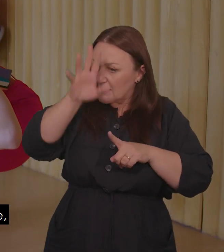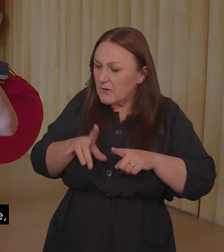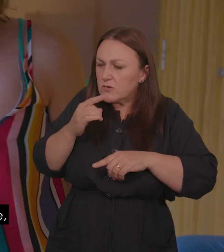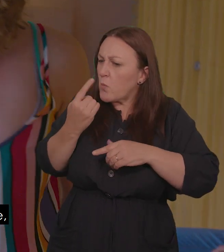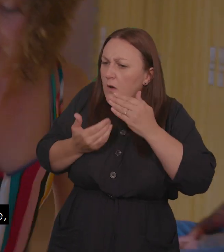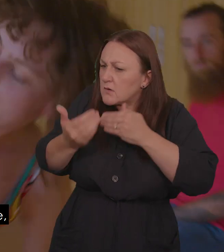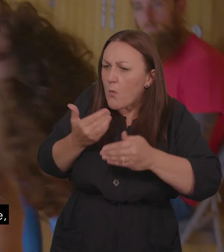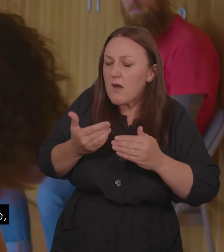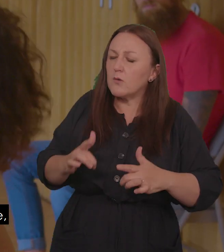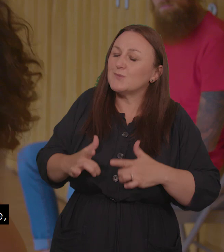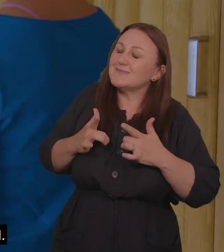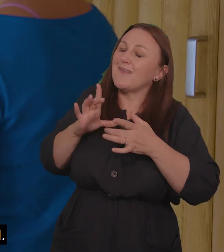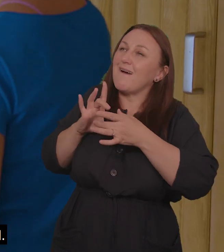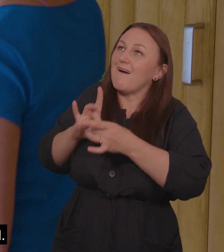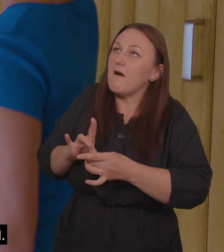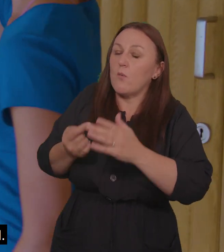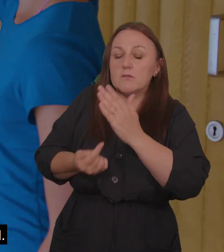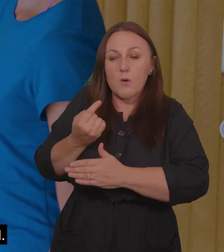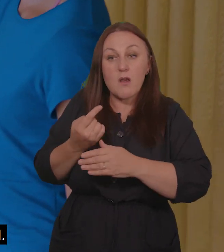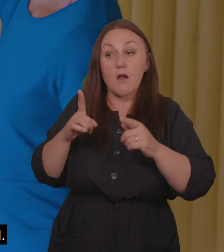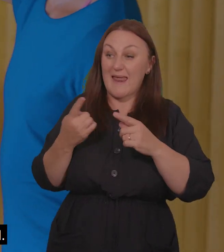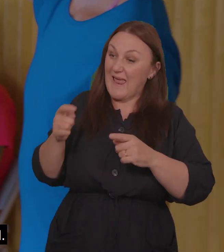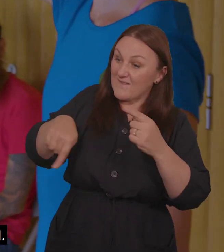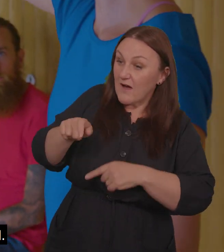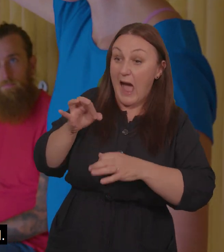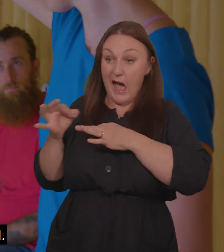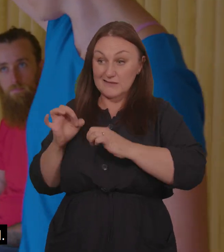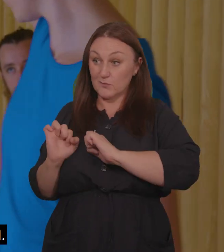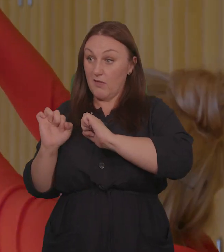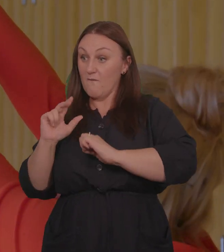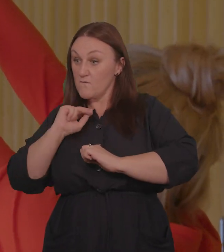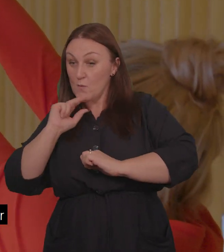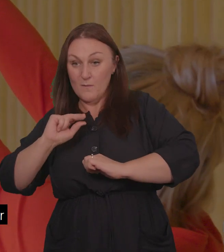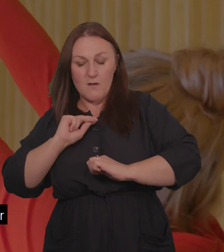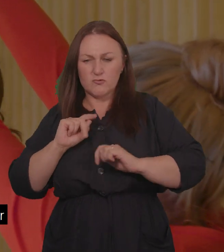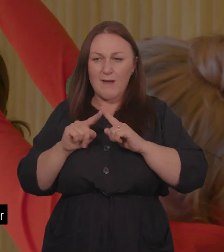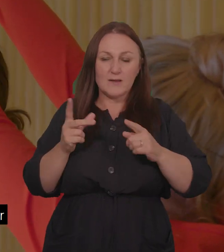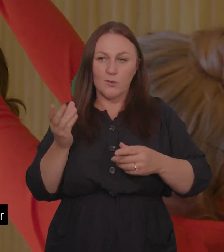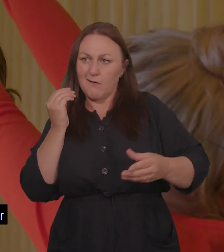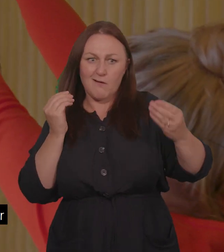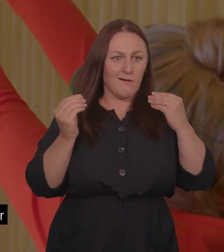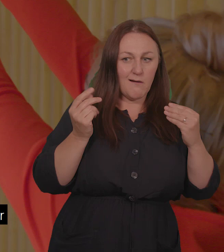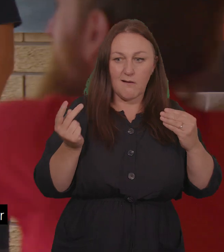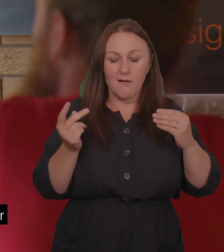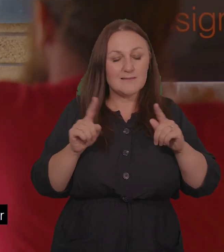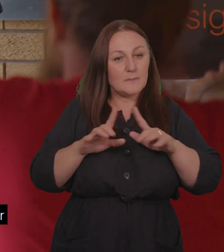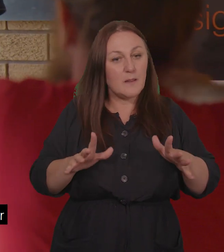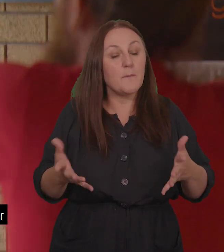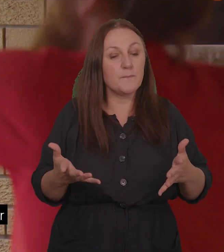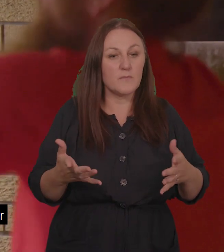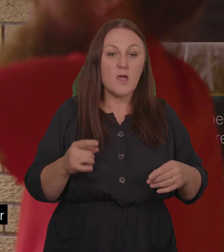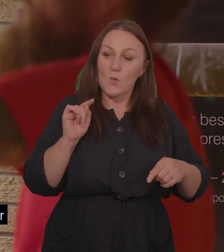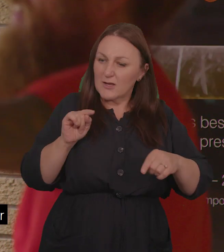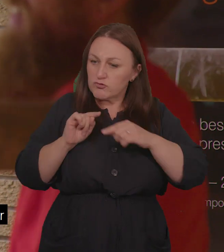to sense what's going on, and if there is any actors with a voice, trying to hear them as well. We tried making